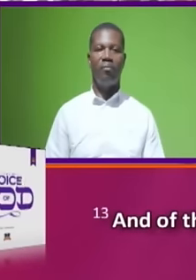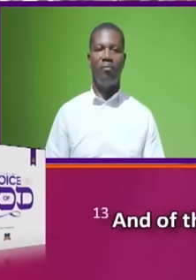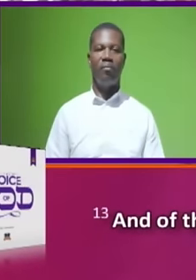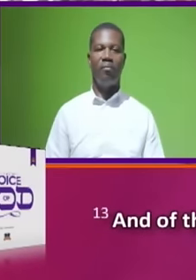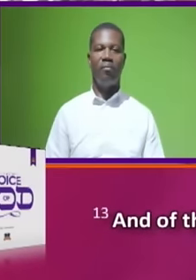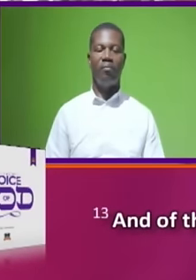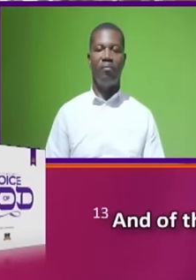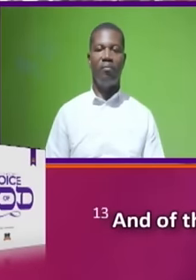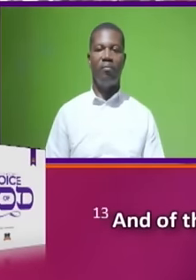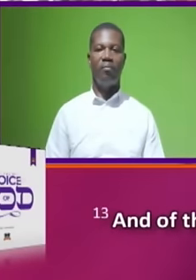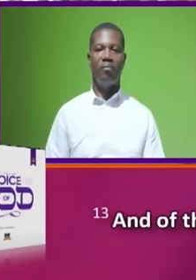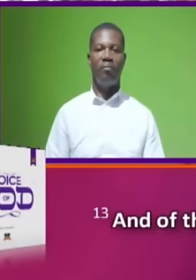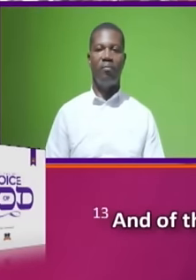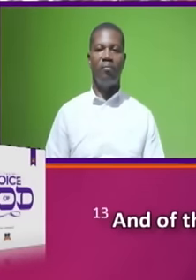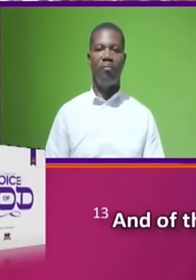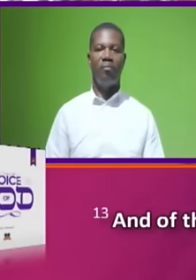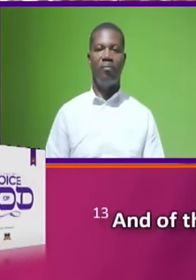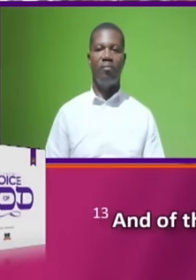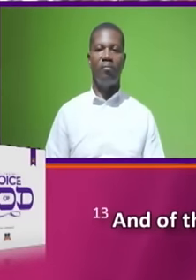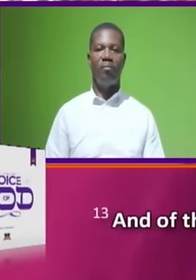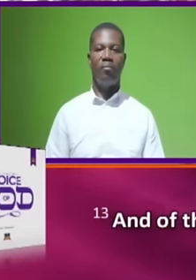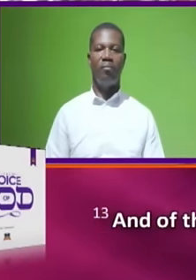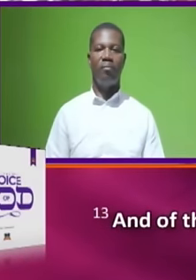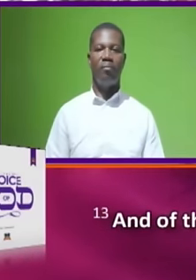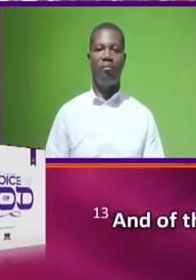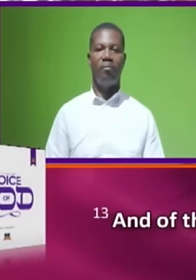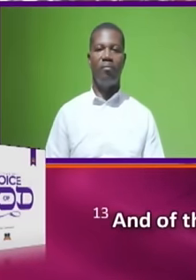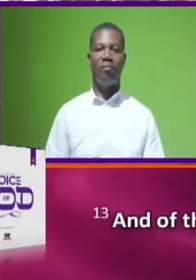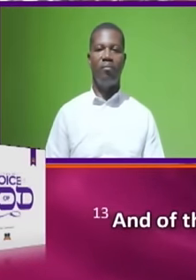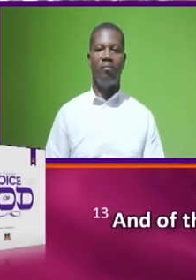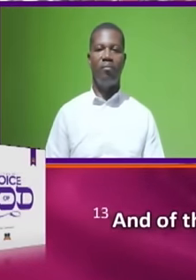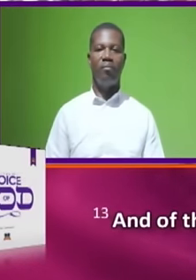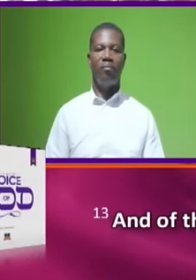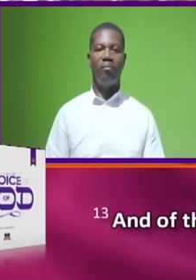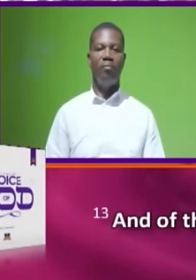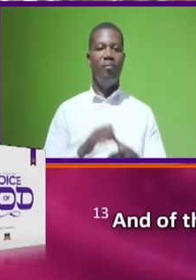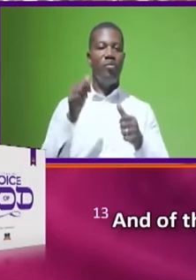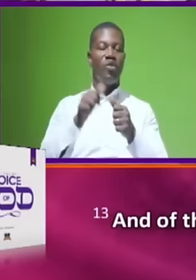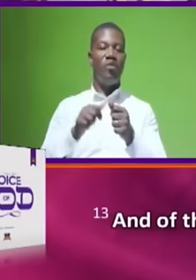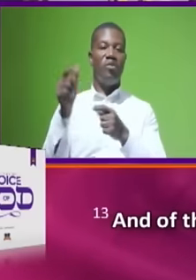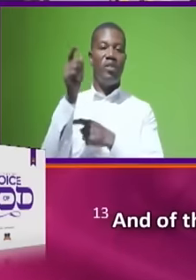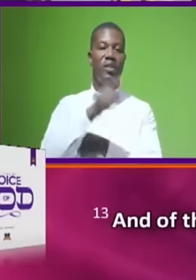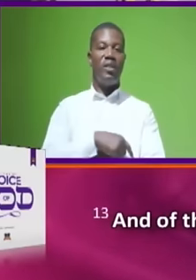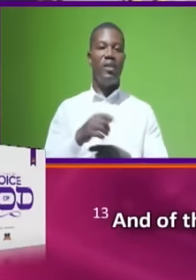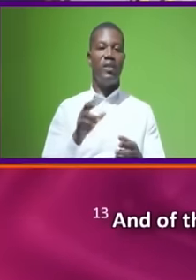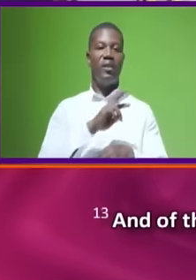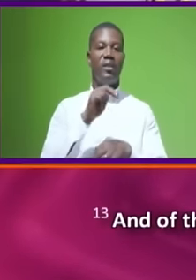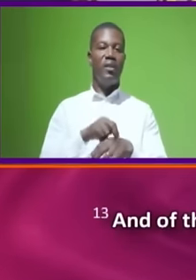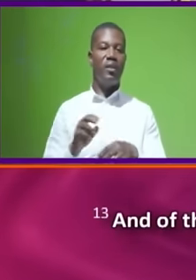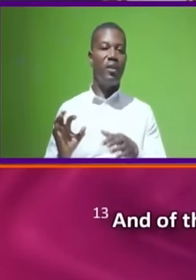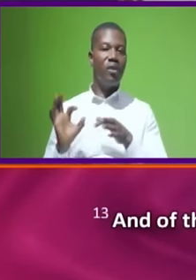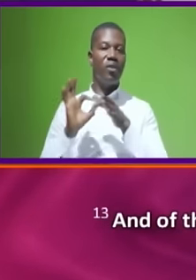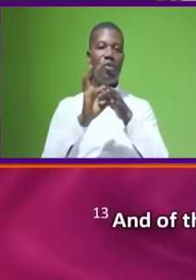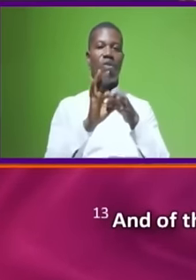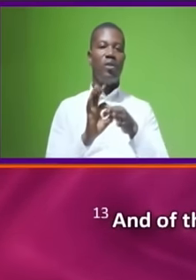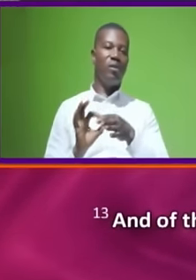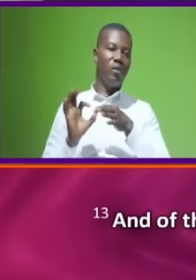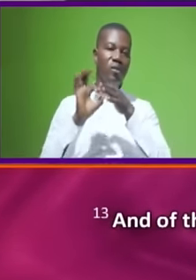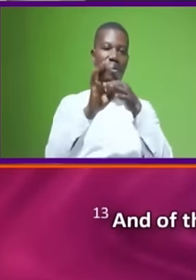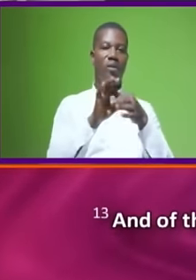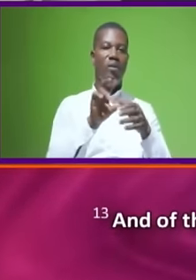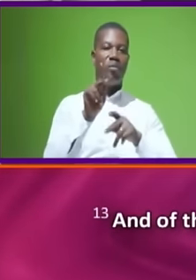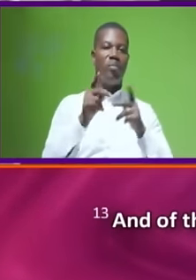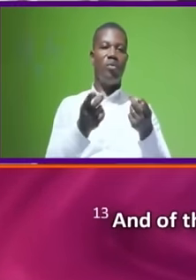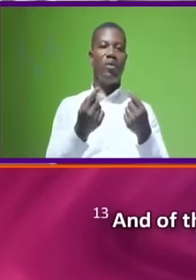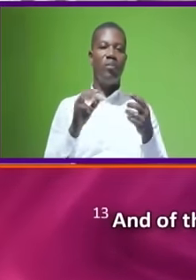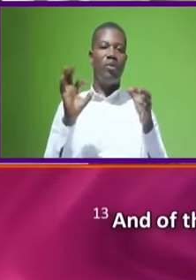that, every day new members were added unto them. So every day the people came to join